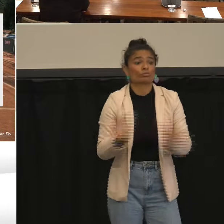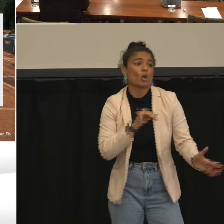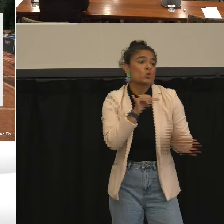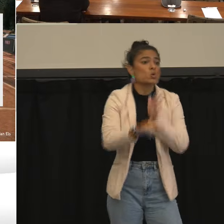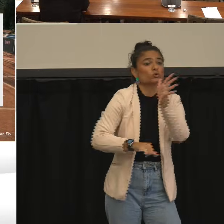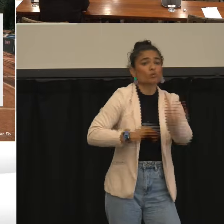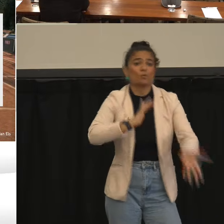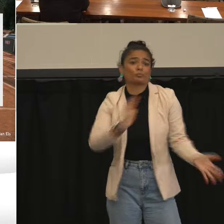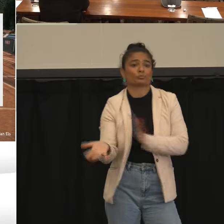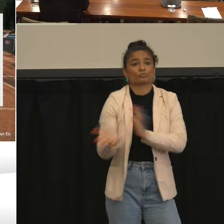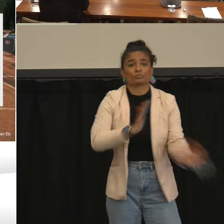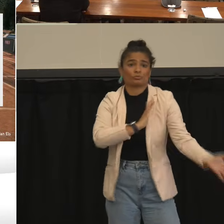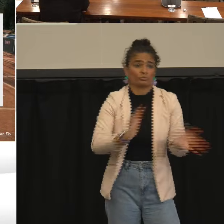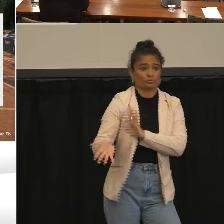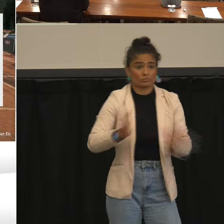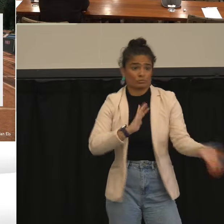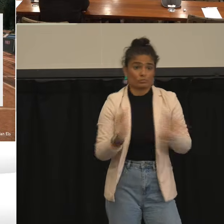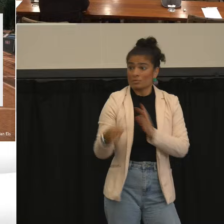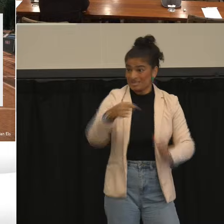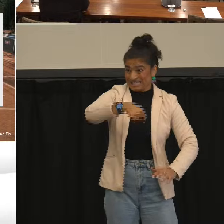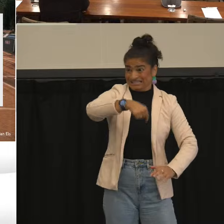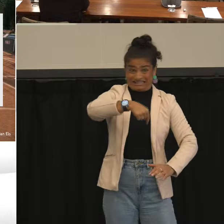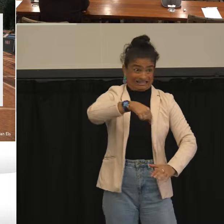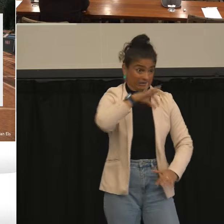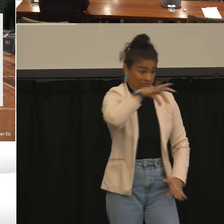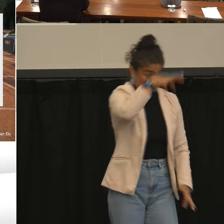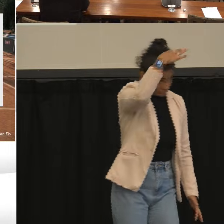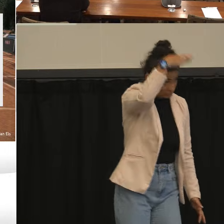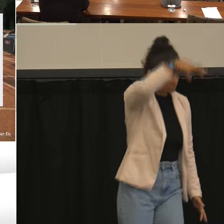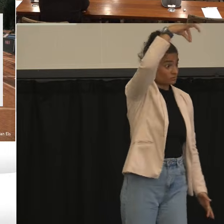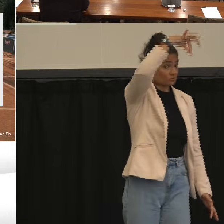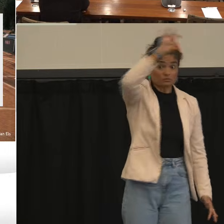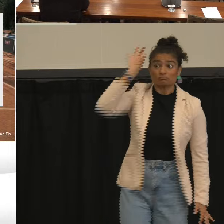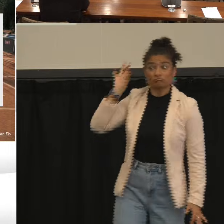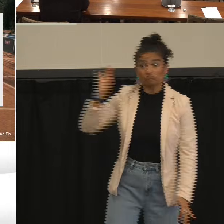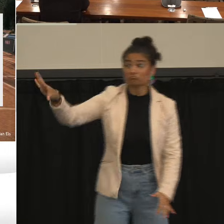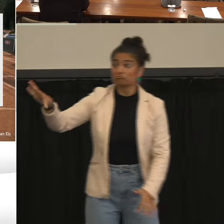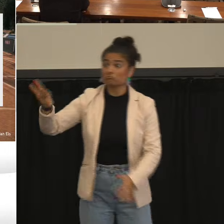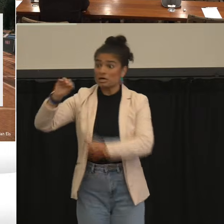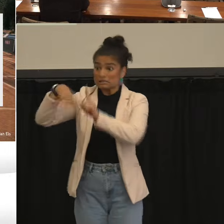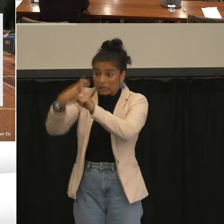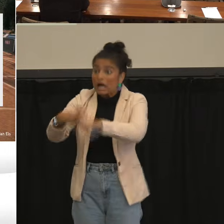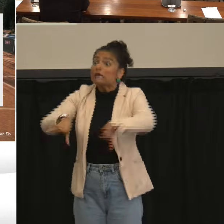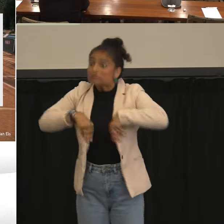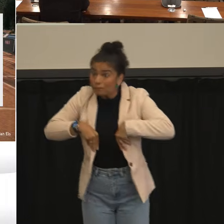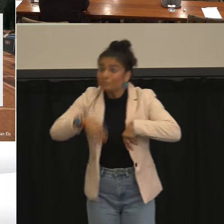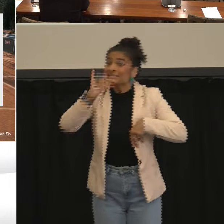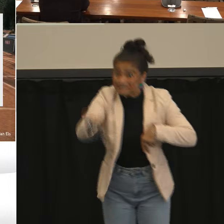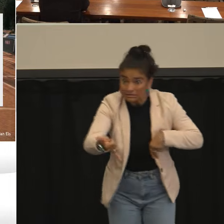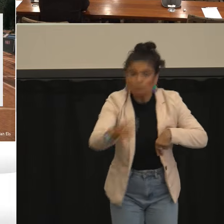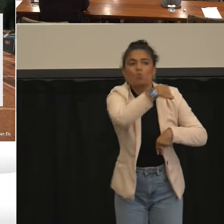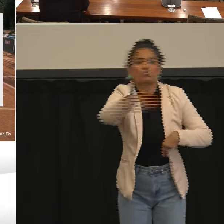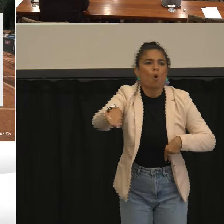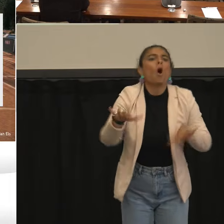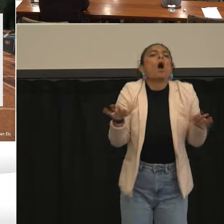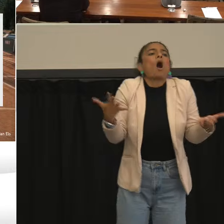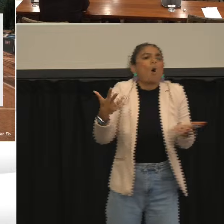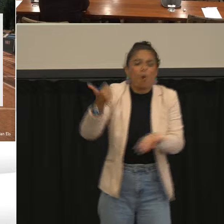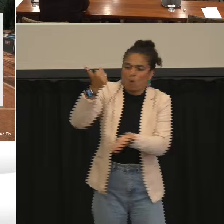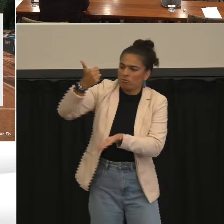but then we also have a few people who create content online who are hearing and not necessarily accepted within